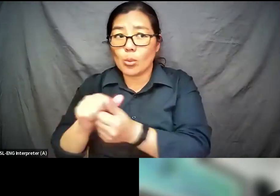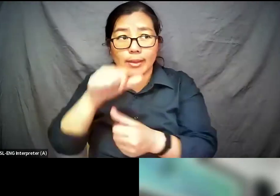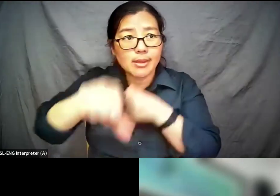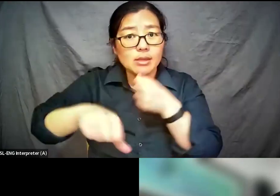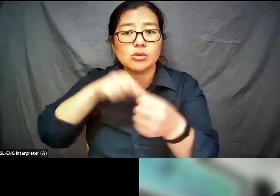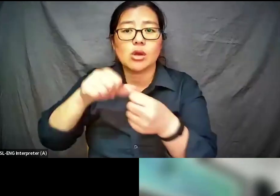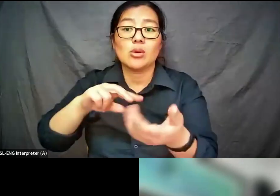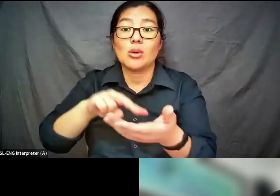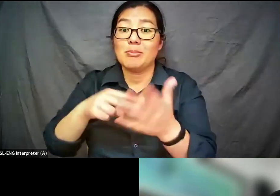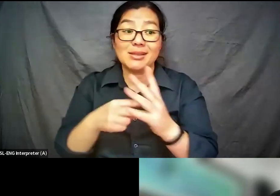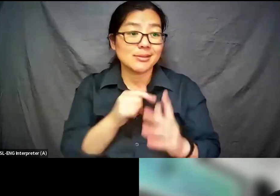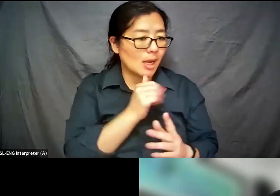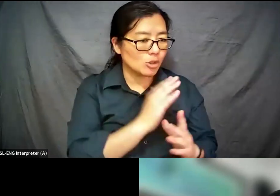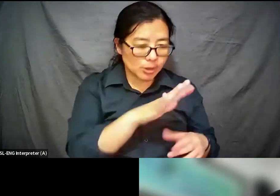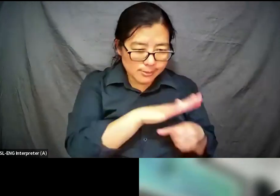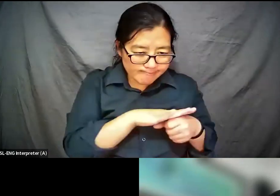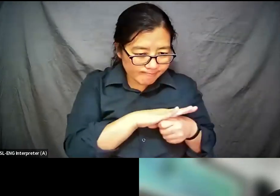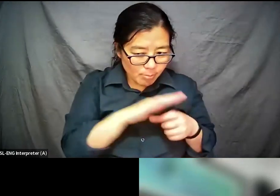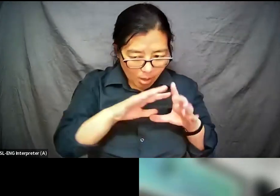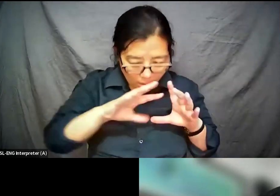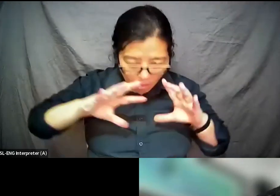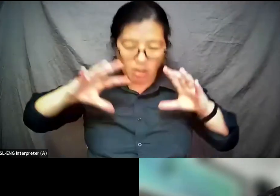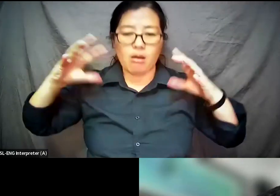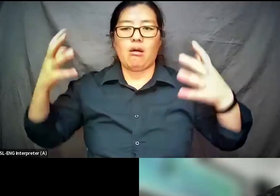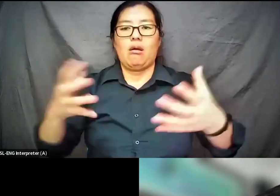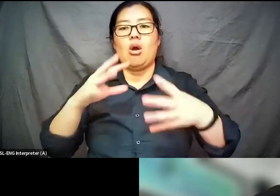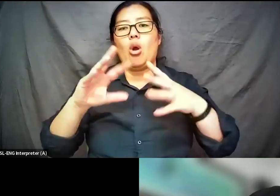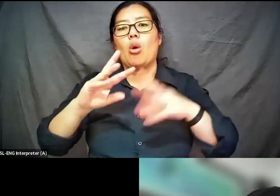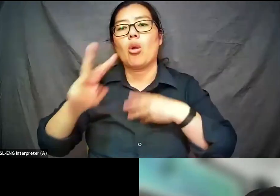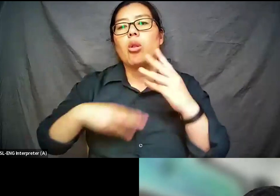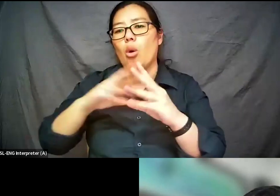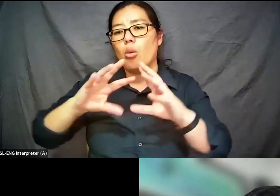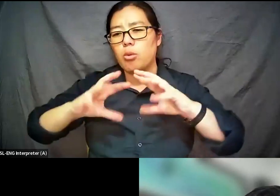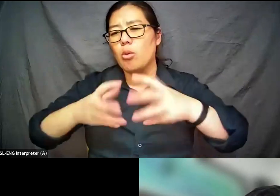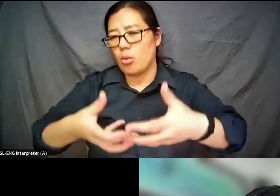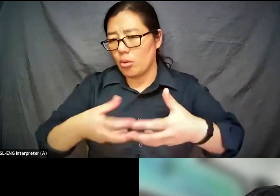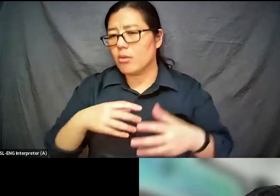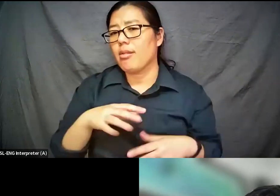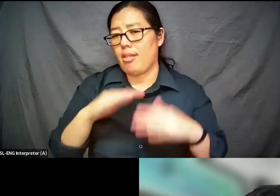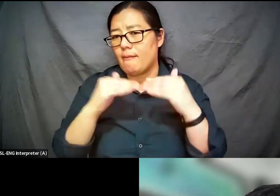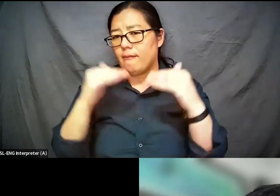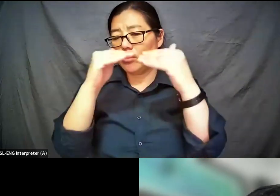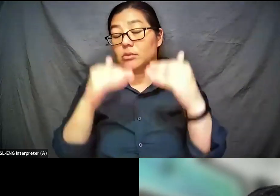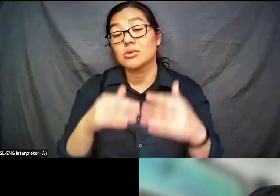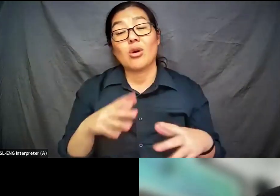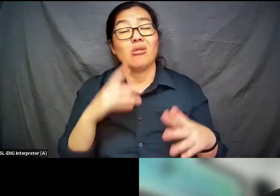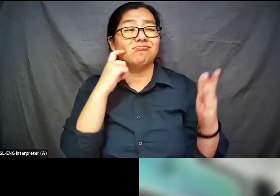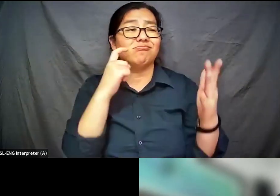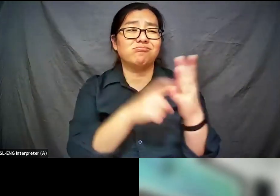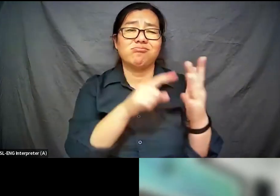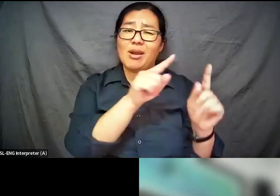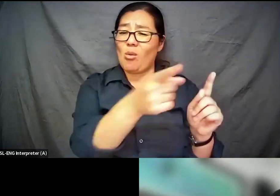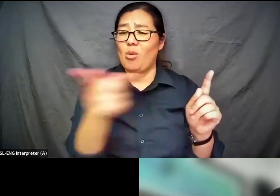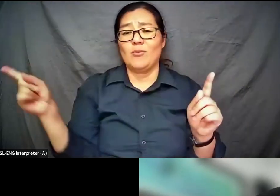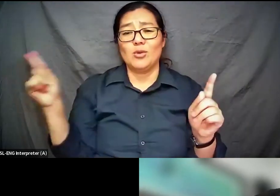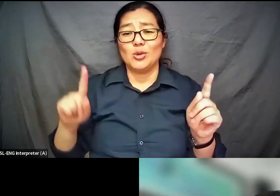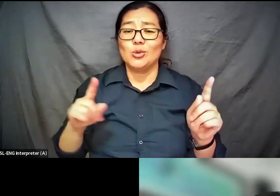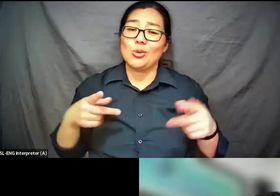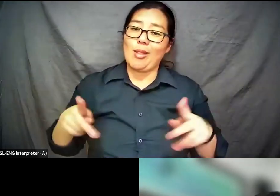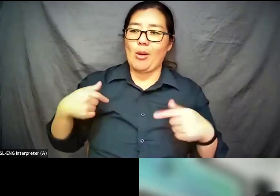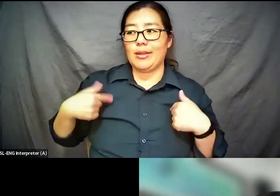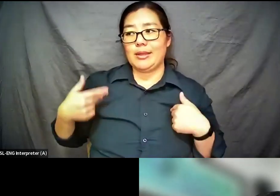many competing needs of the fellows, of the systems that we were in, of the program